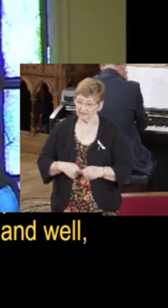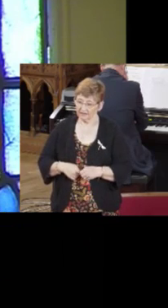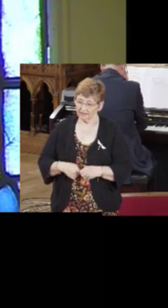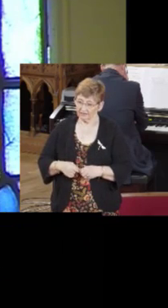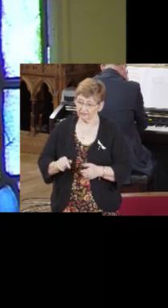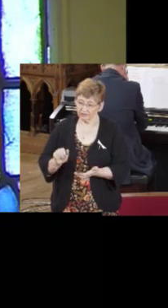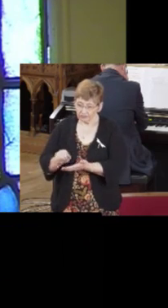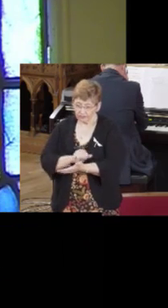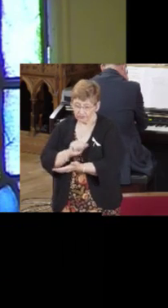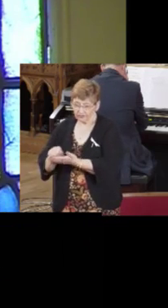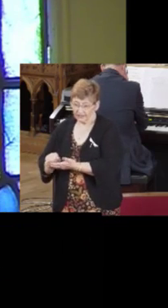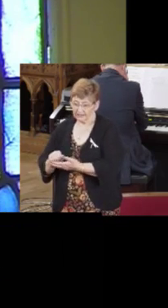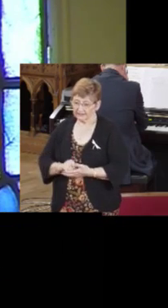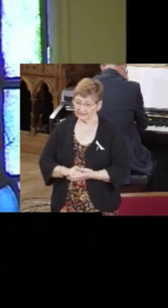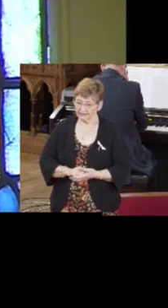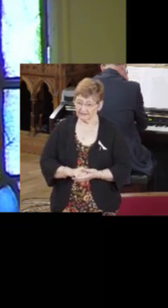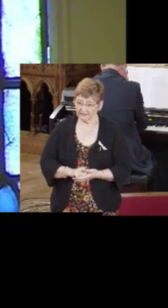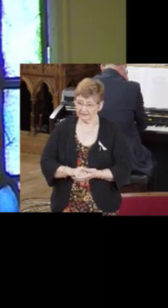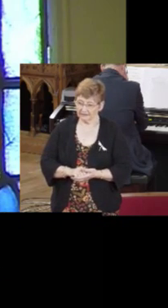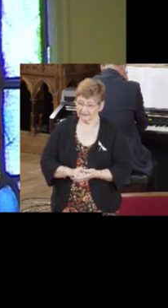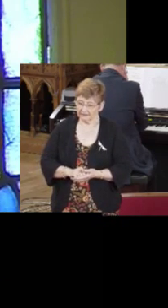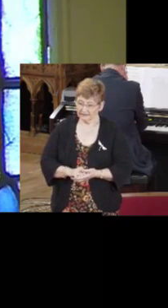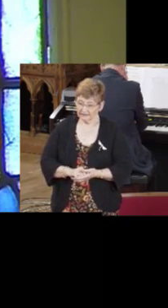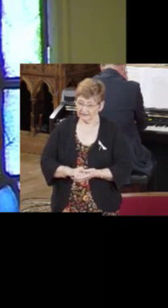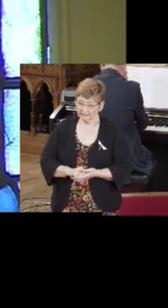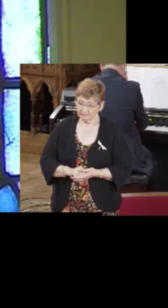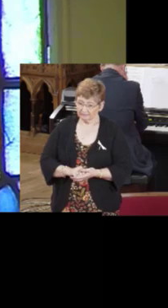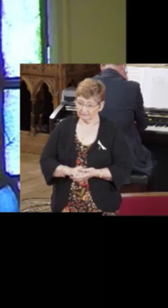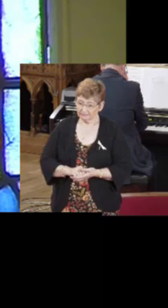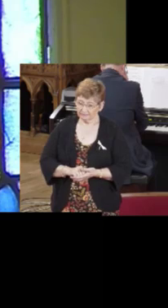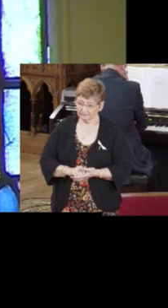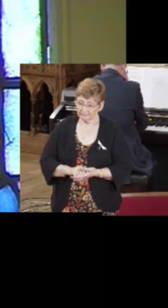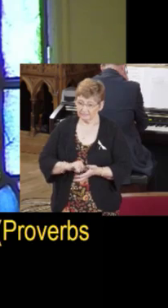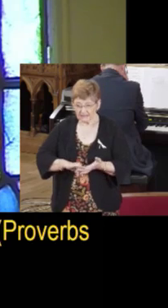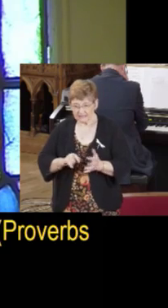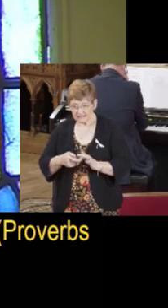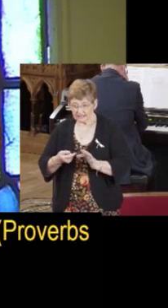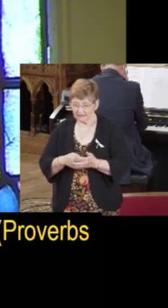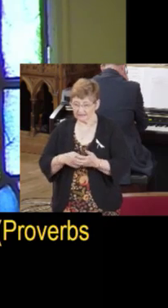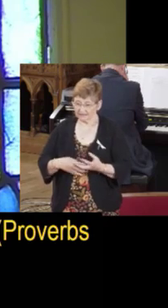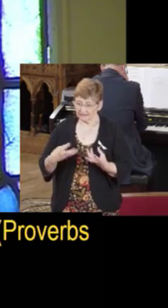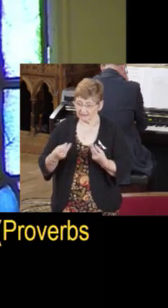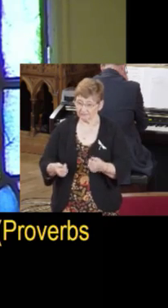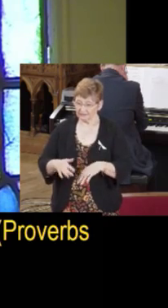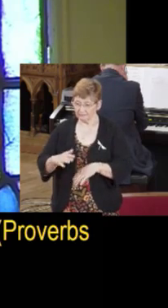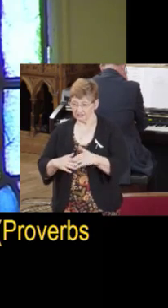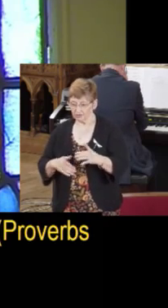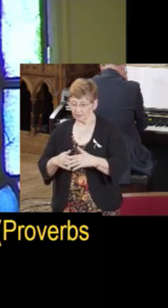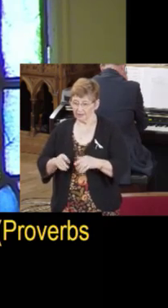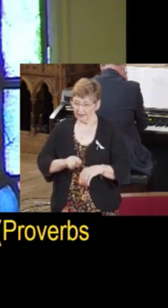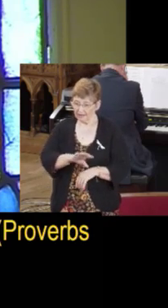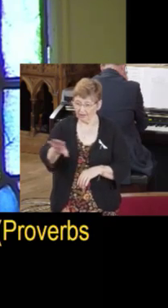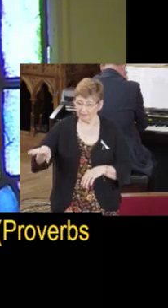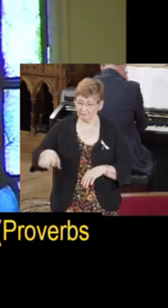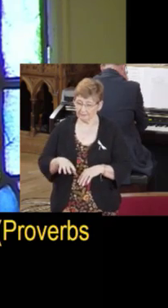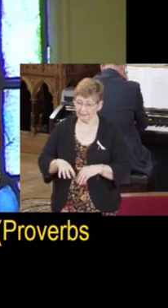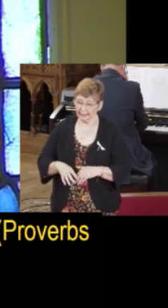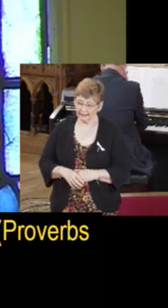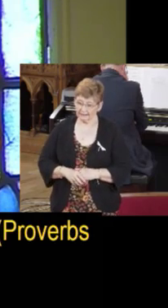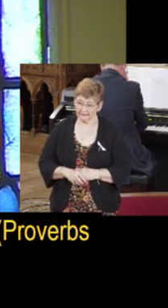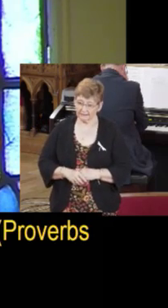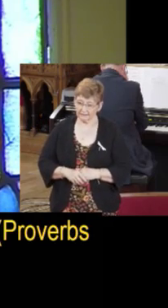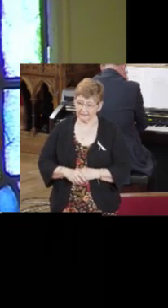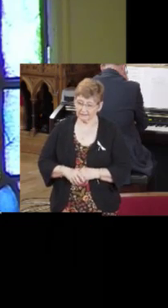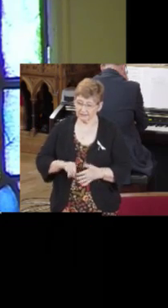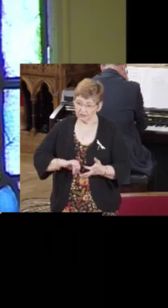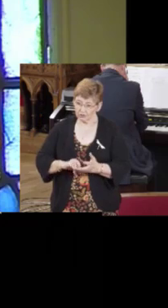that righteousness exalts a nation, but sin condemns any people. And